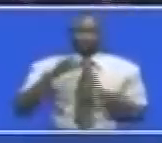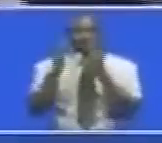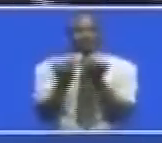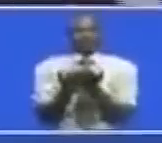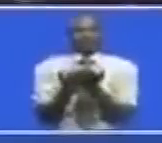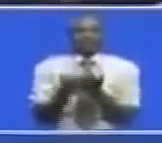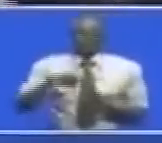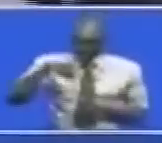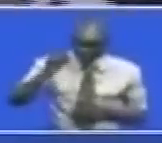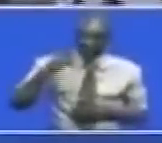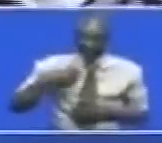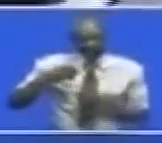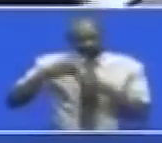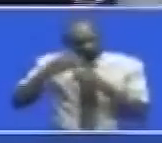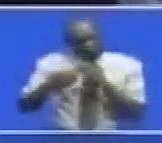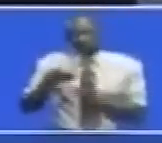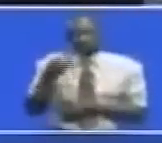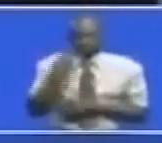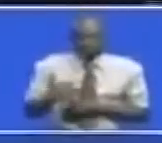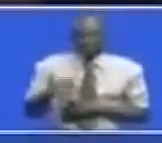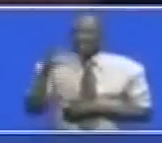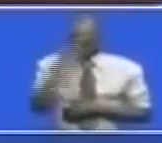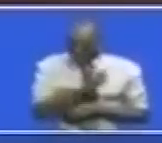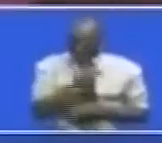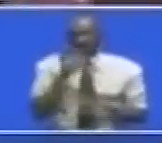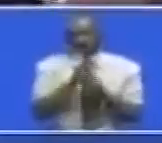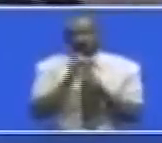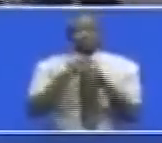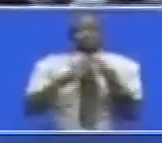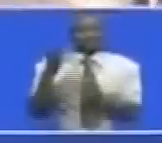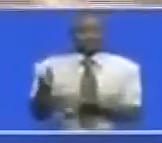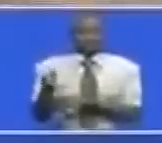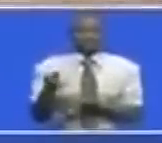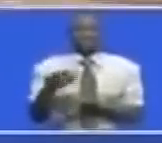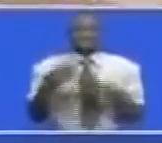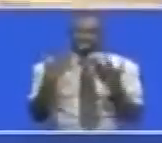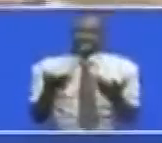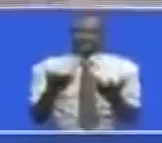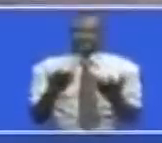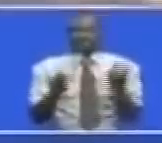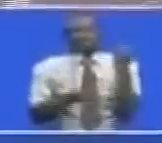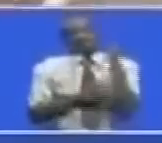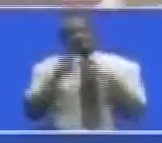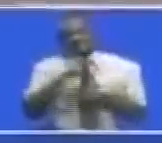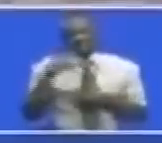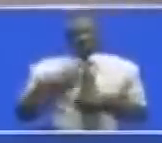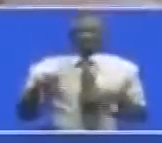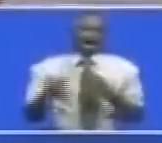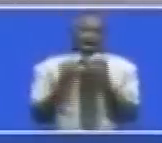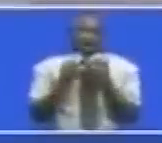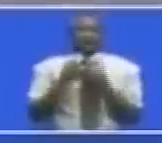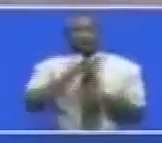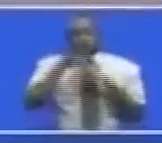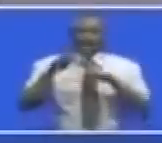been nursing a nagging injury, laments lack of enough events, adding that it was unfortunate the sport was left out of the just concluded